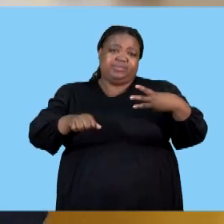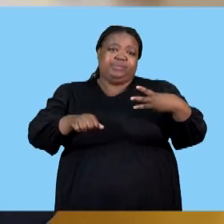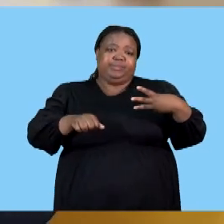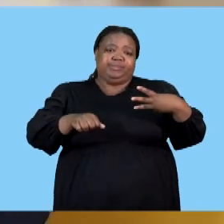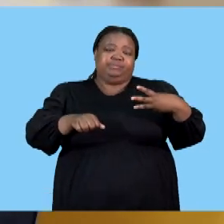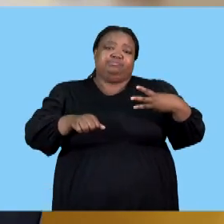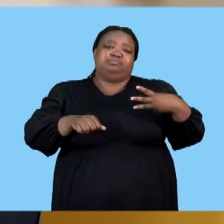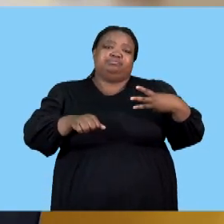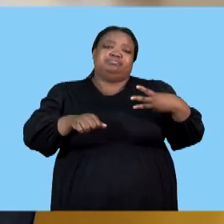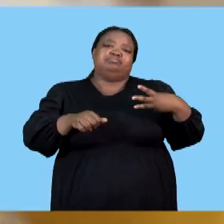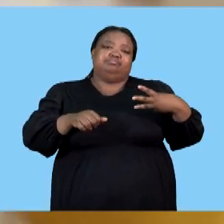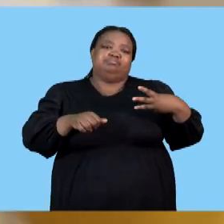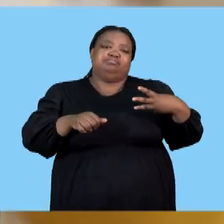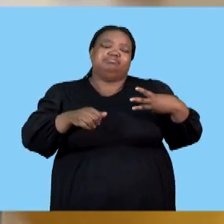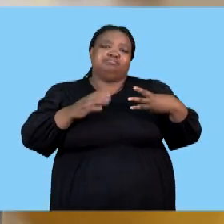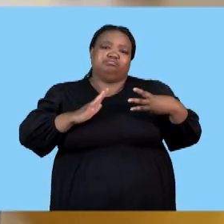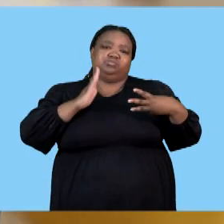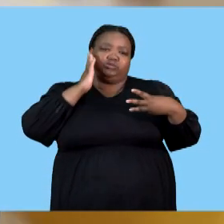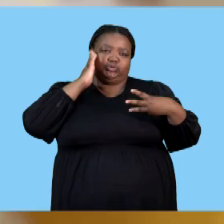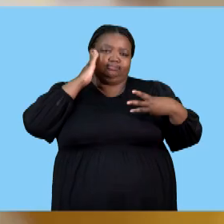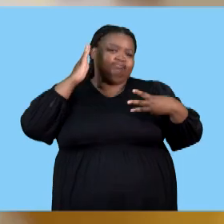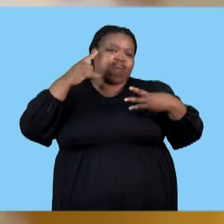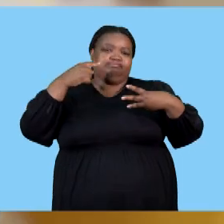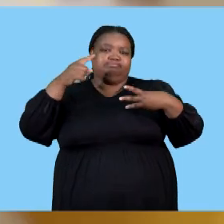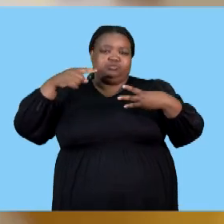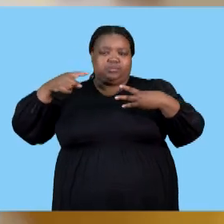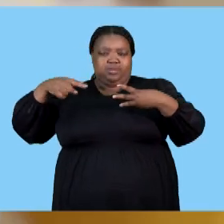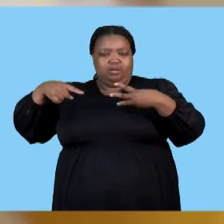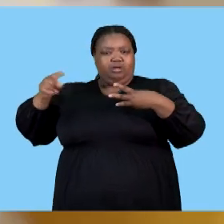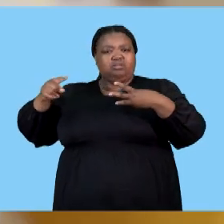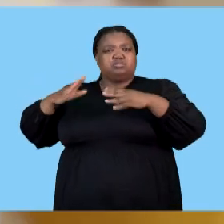figures, you can rest and know that you are going to